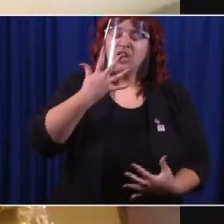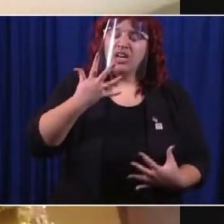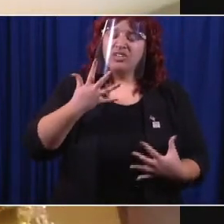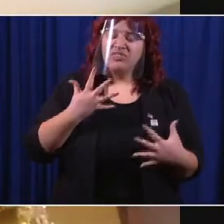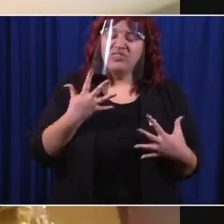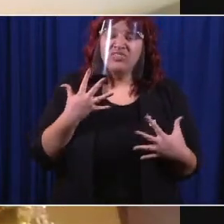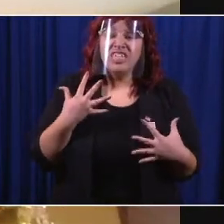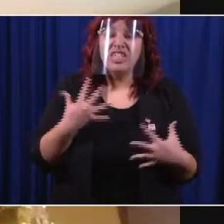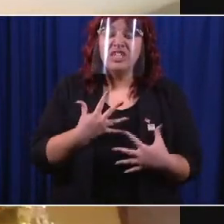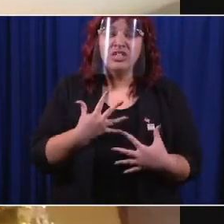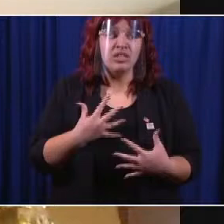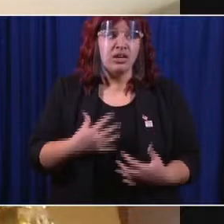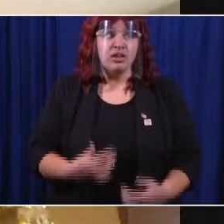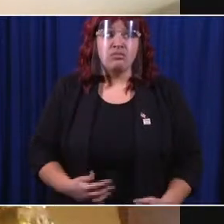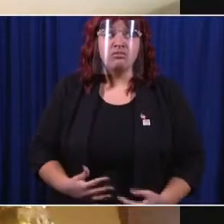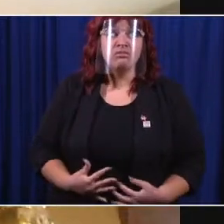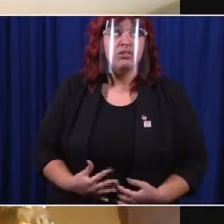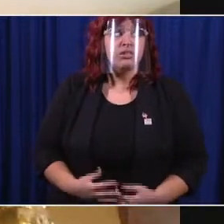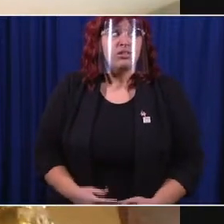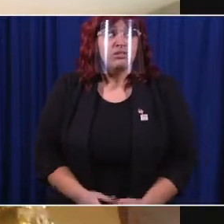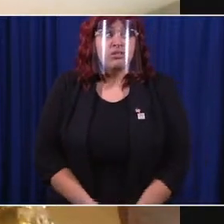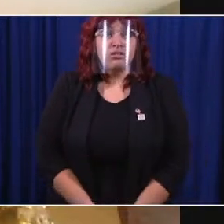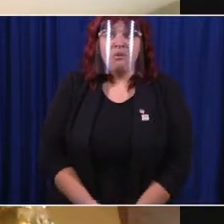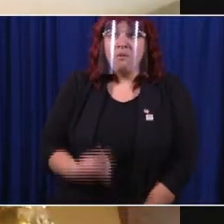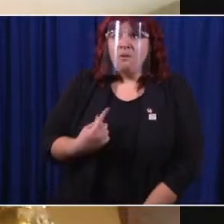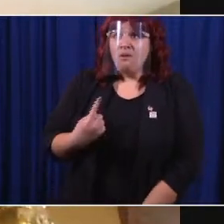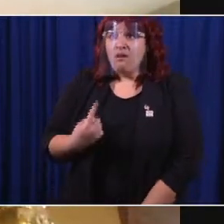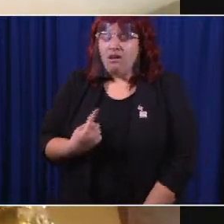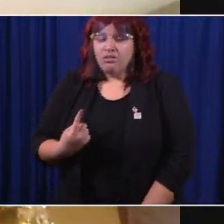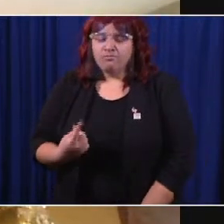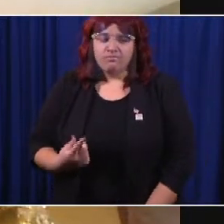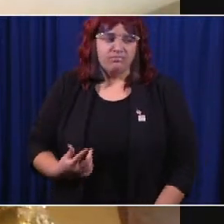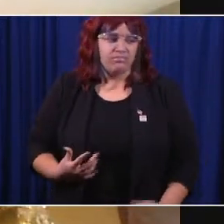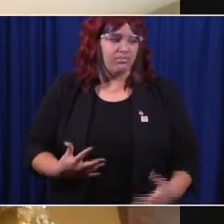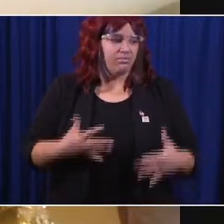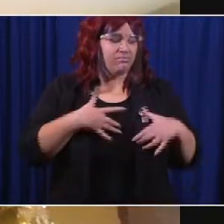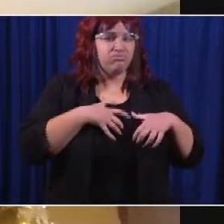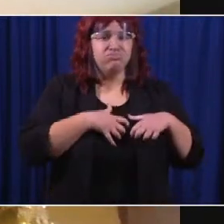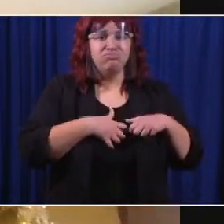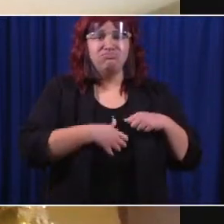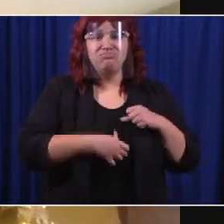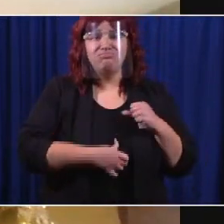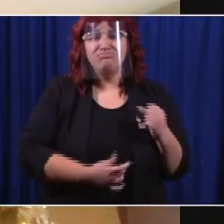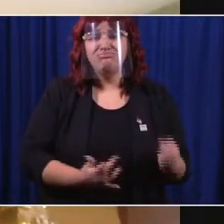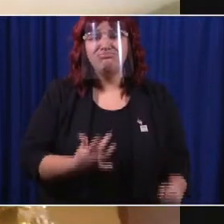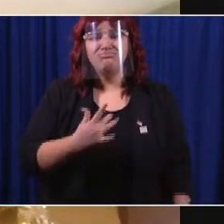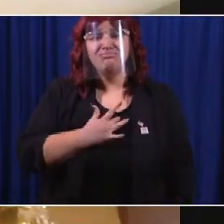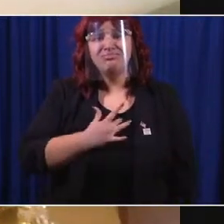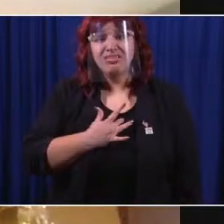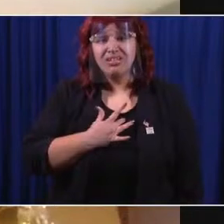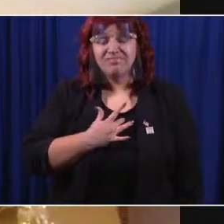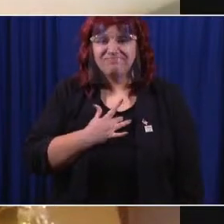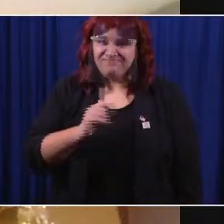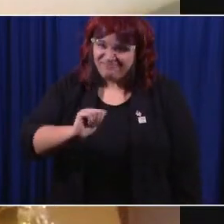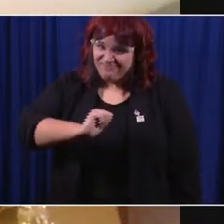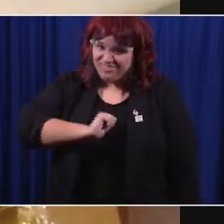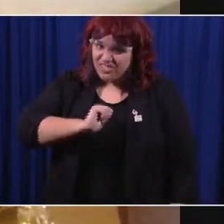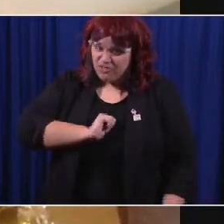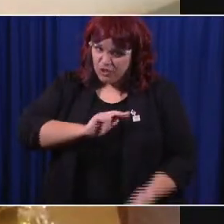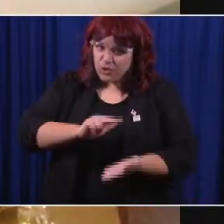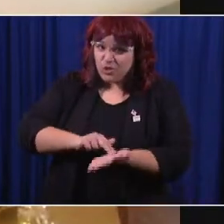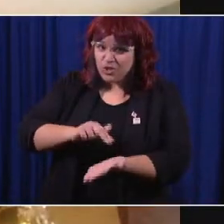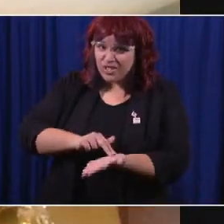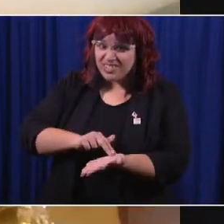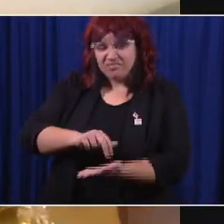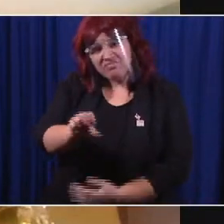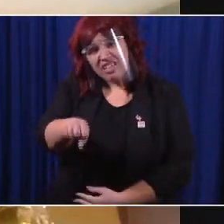heartbreaking. That's heart-wrenching. So as a nurse, I'm not only a nurse, I'm not only a caregiver, but I'm a